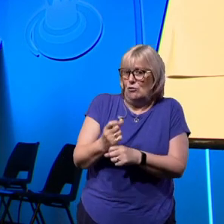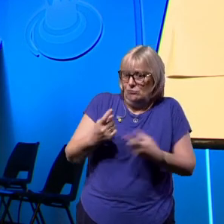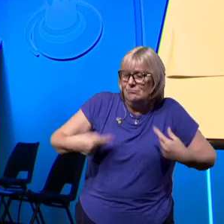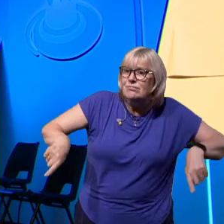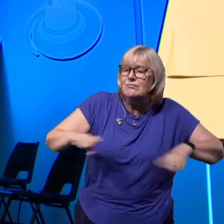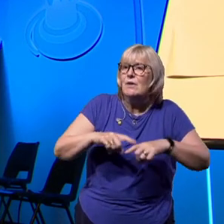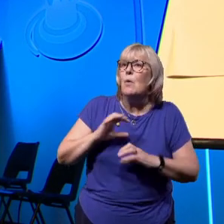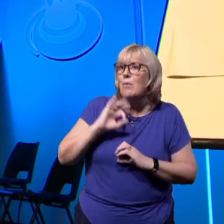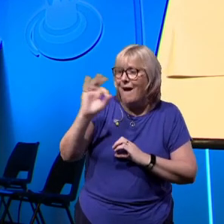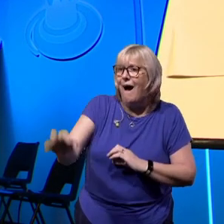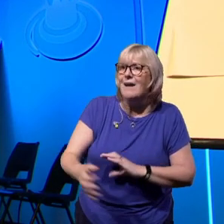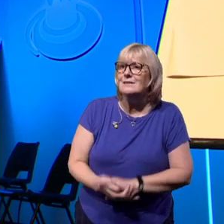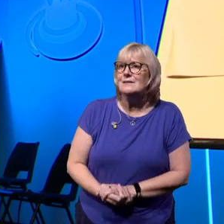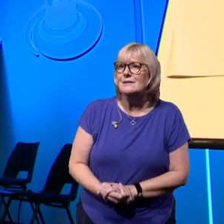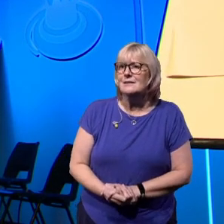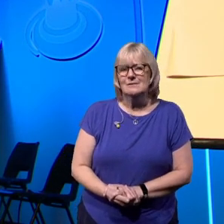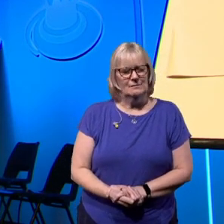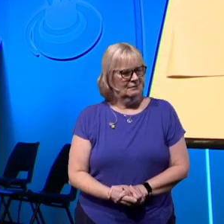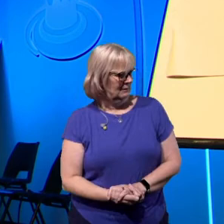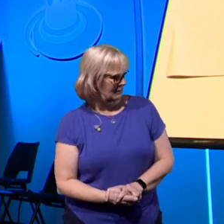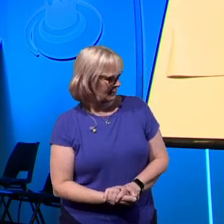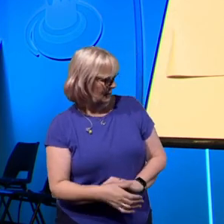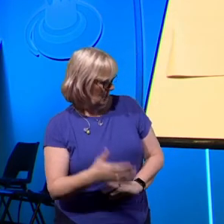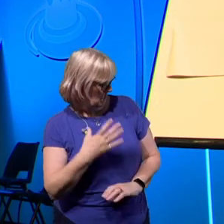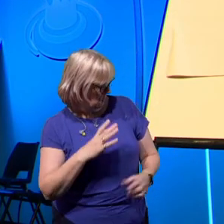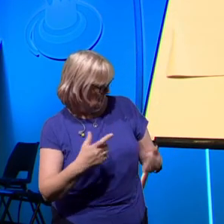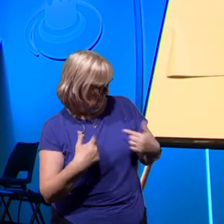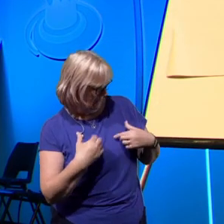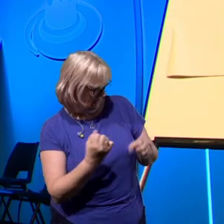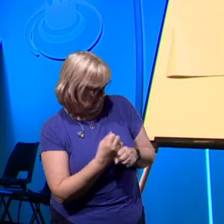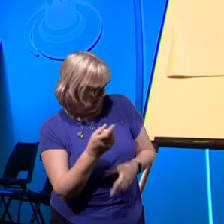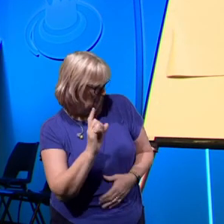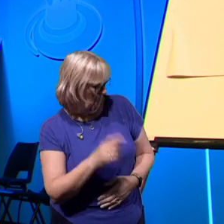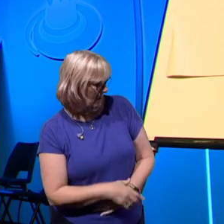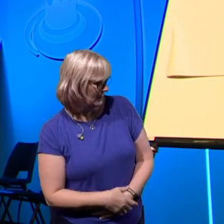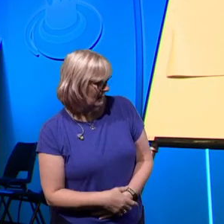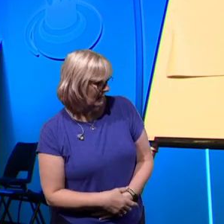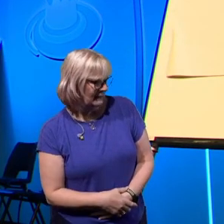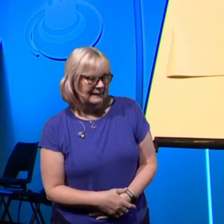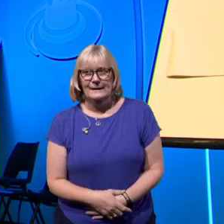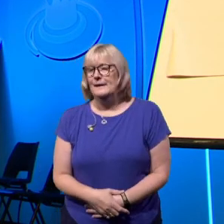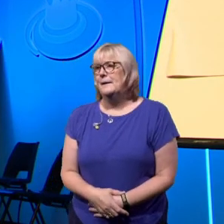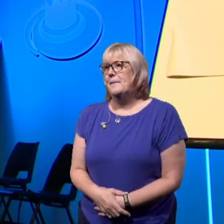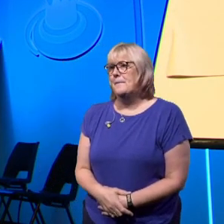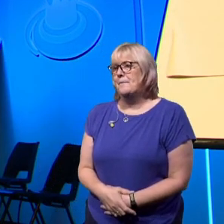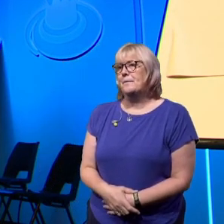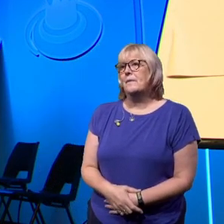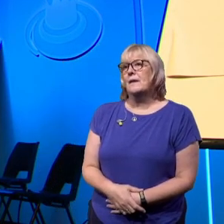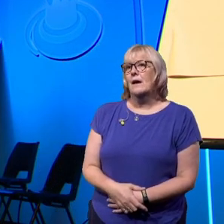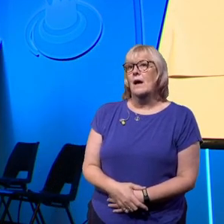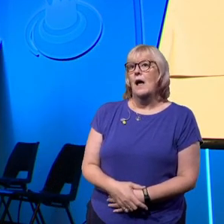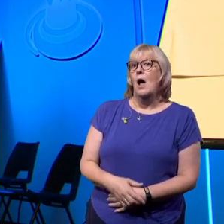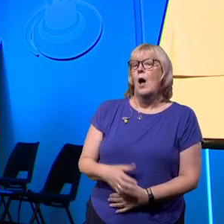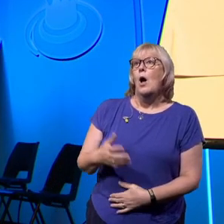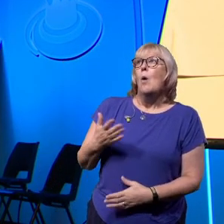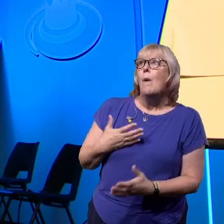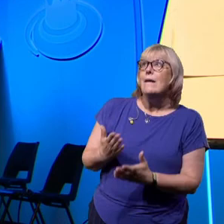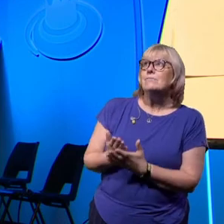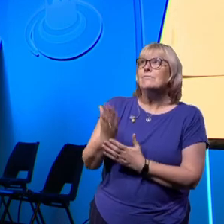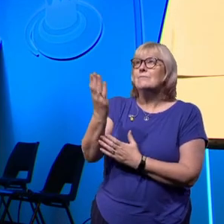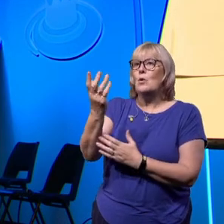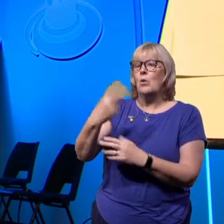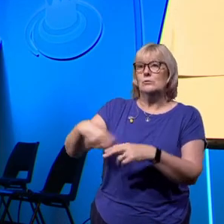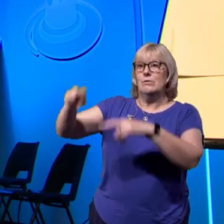ask." "What do you want me to do for you?" he said. They replied, "Let one of us sit at your